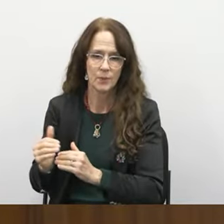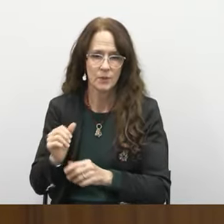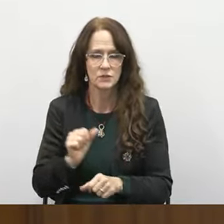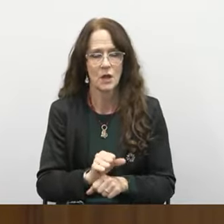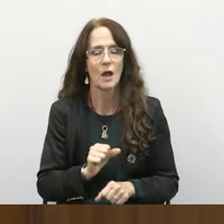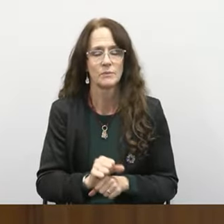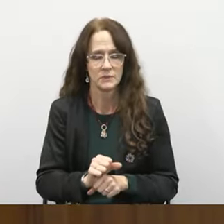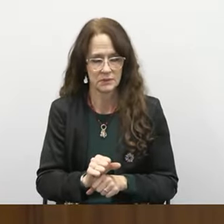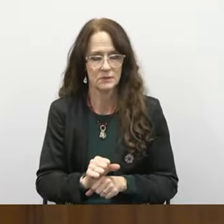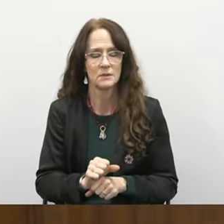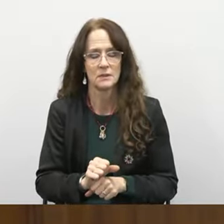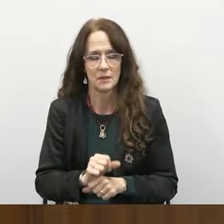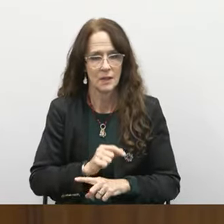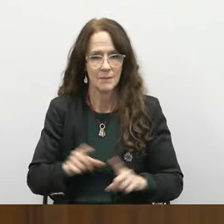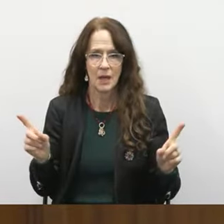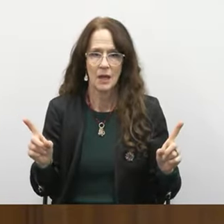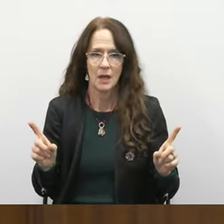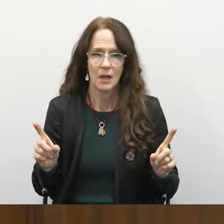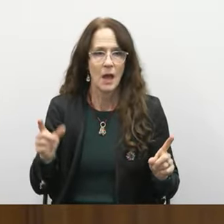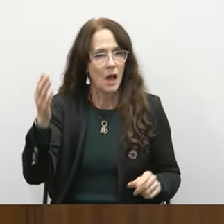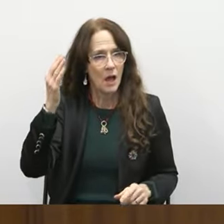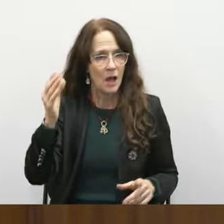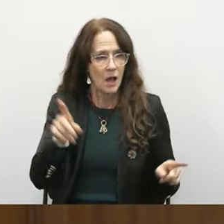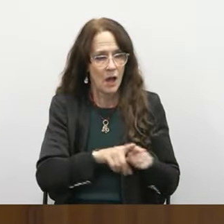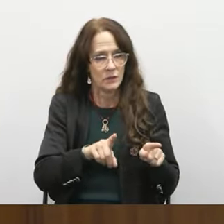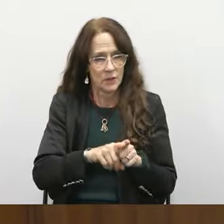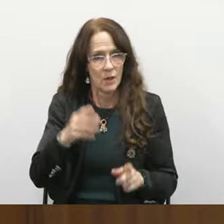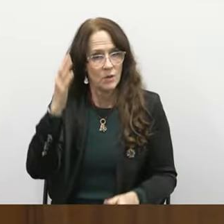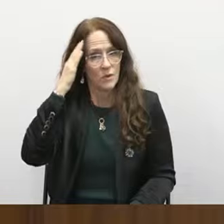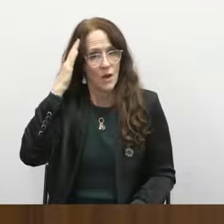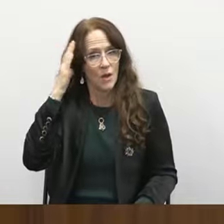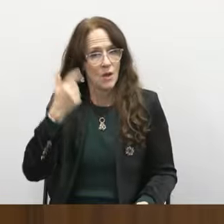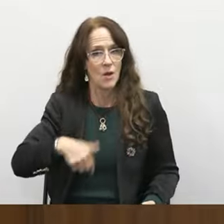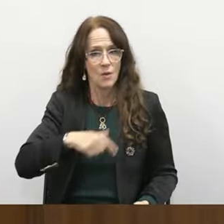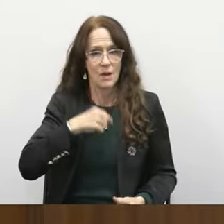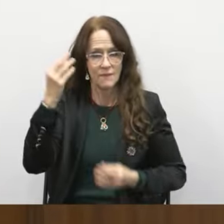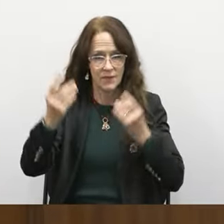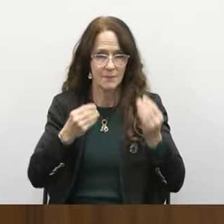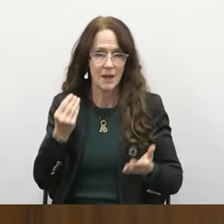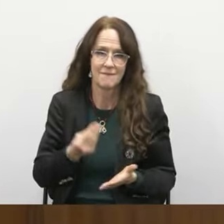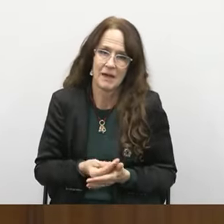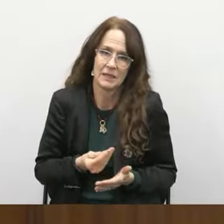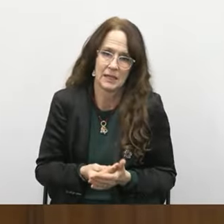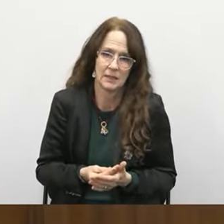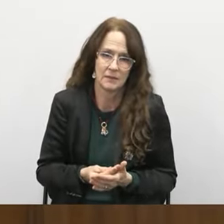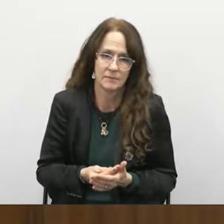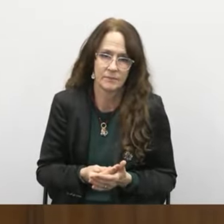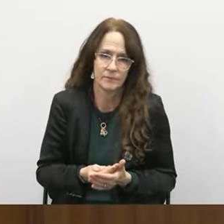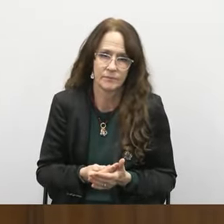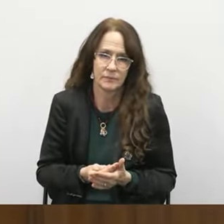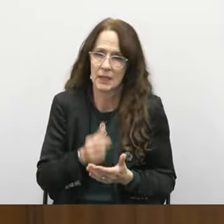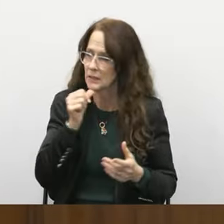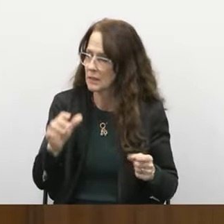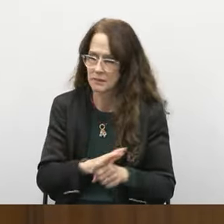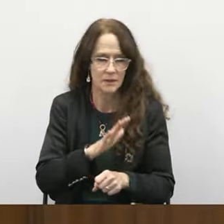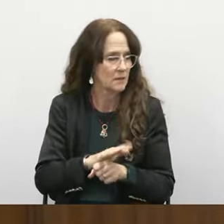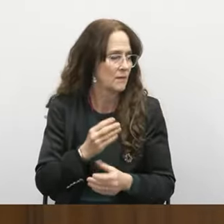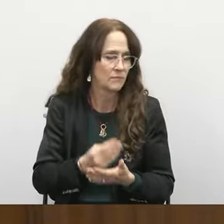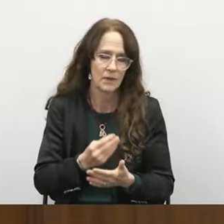jobs. But I also want to amplify that we need to think about our funding and our lack of funding and